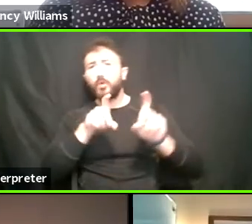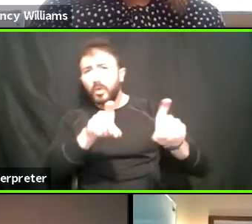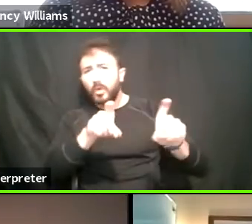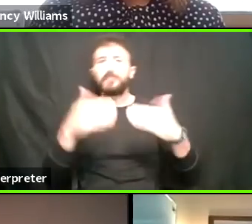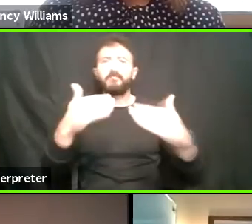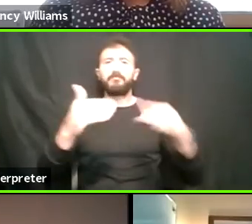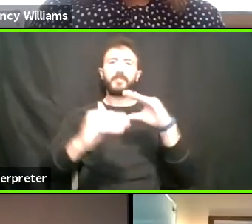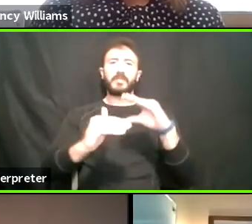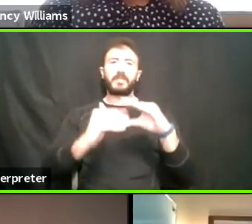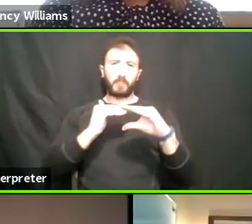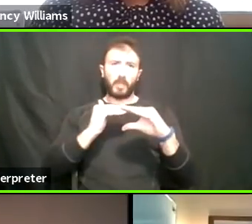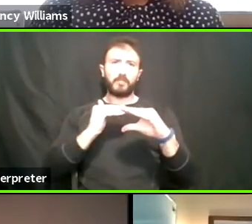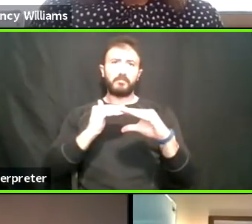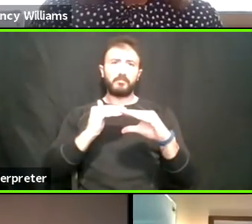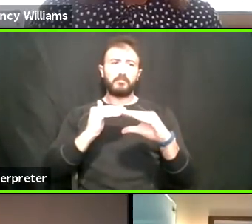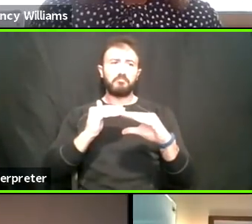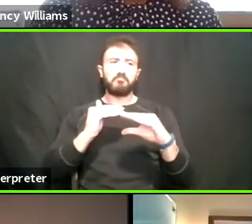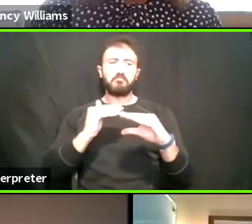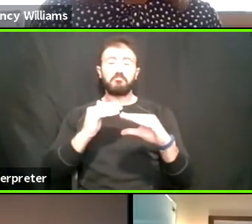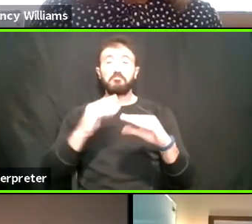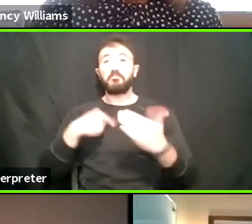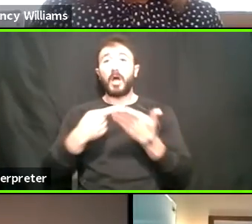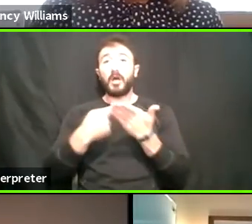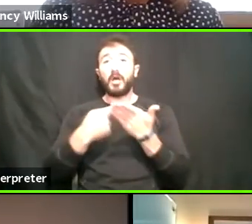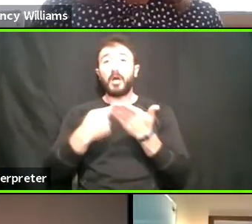email and I'm happy to discuss this with you.